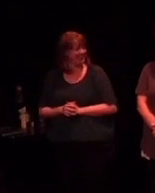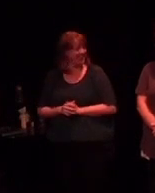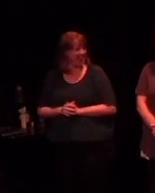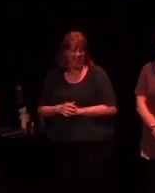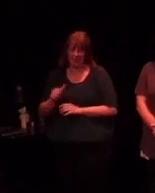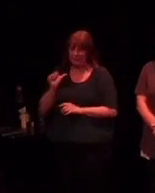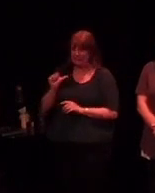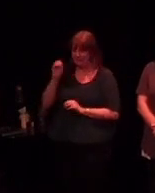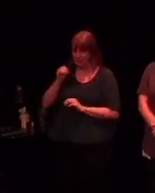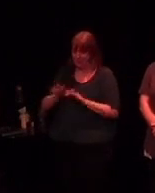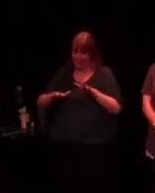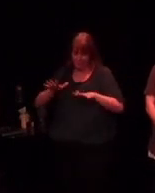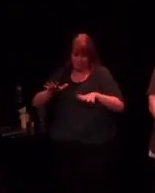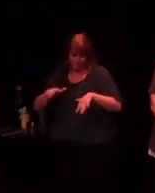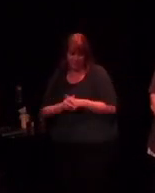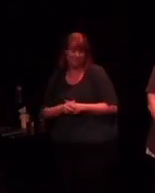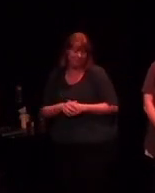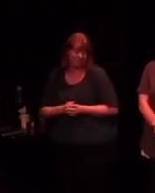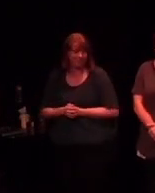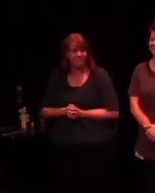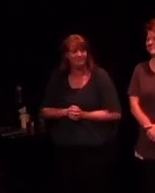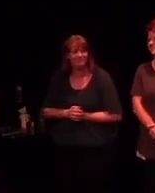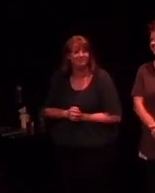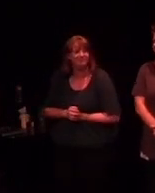6% average. Thank you very much.